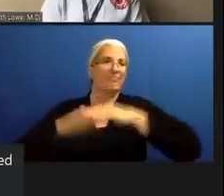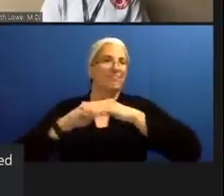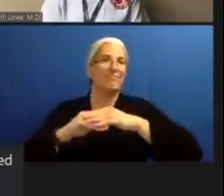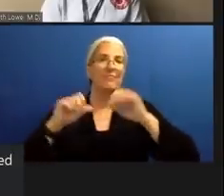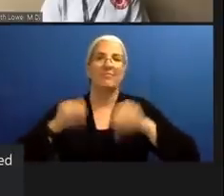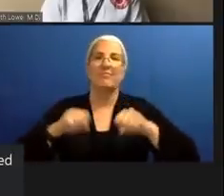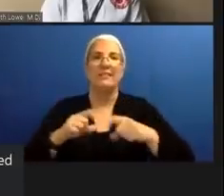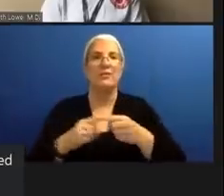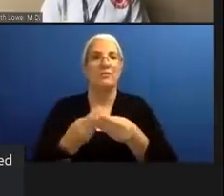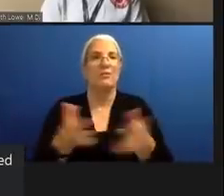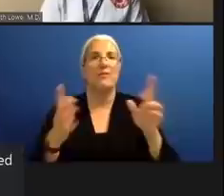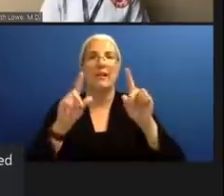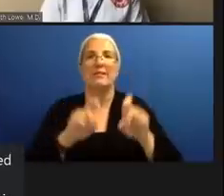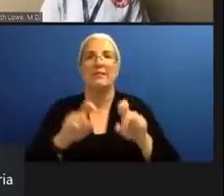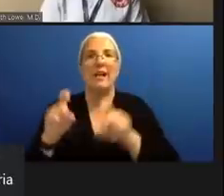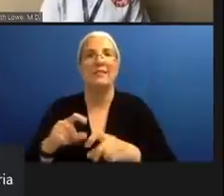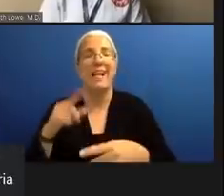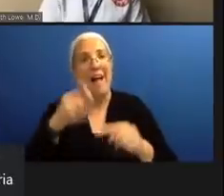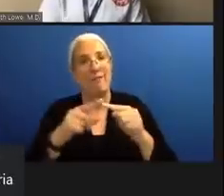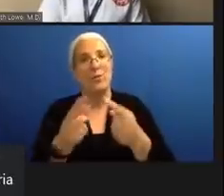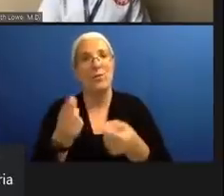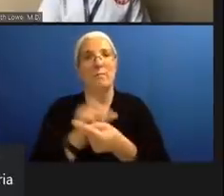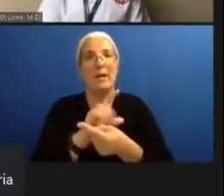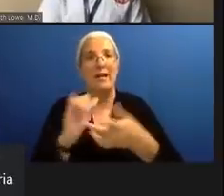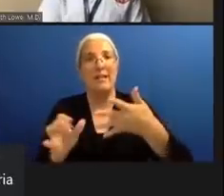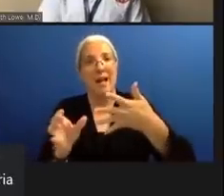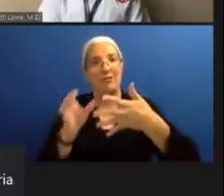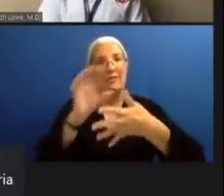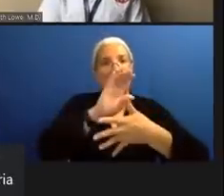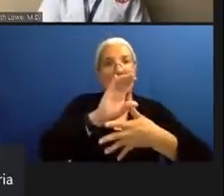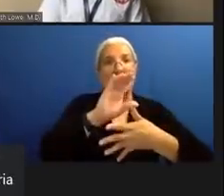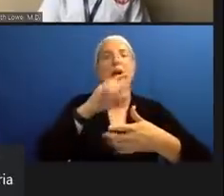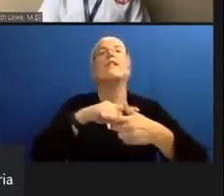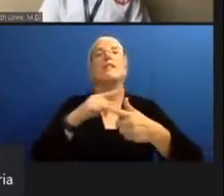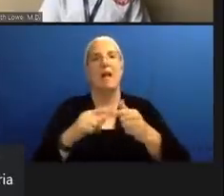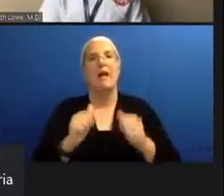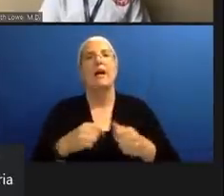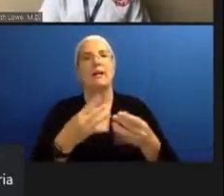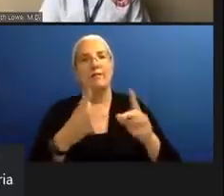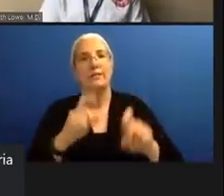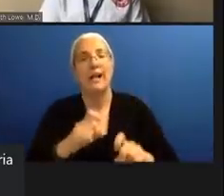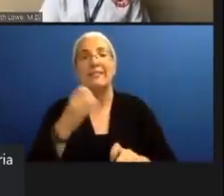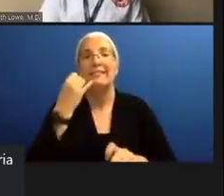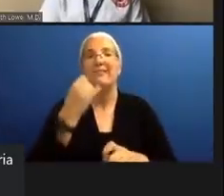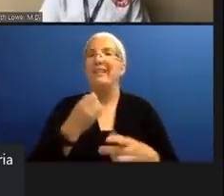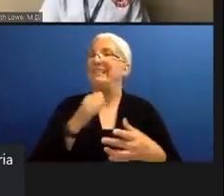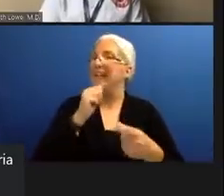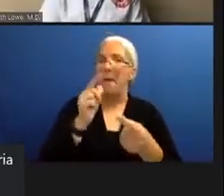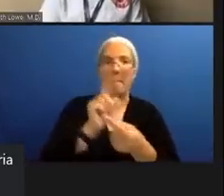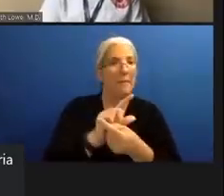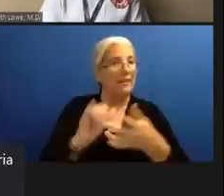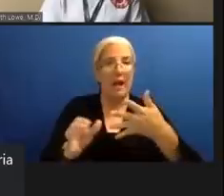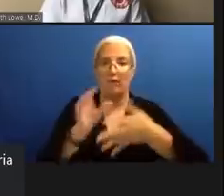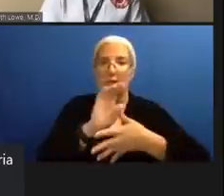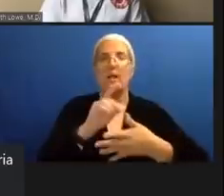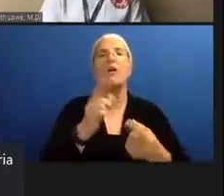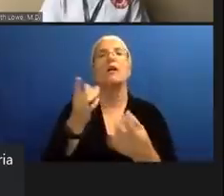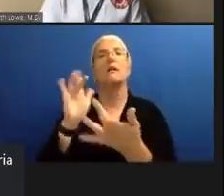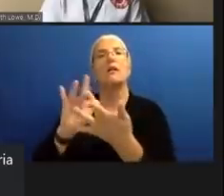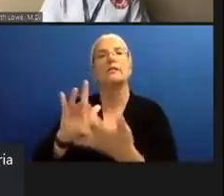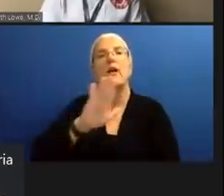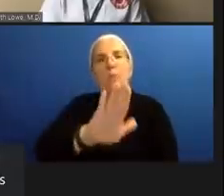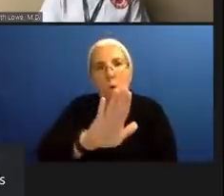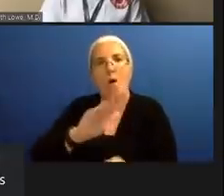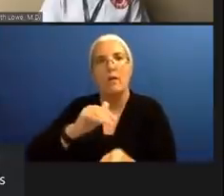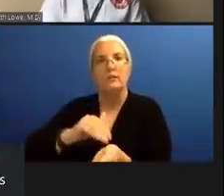smaller subset of public health available testing to reach out to their medical provider and discuss it with their physician to determine what their needs might be and